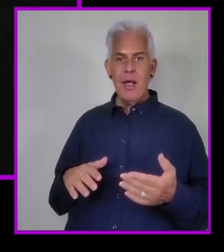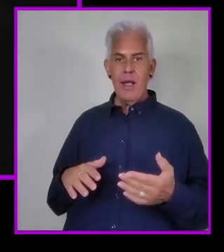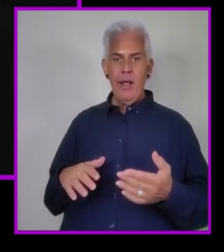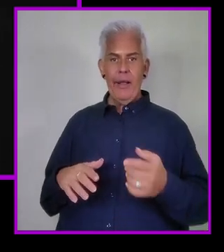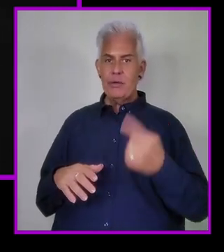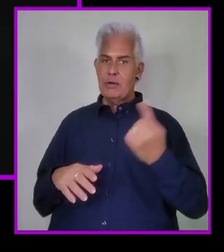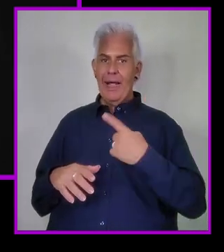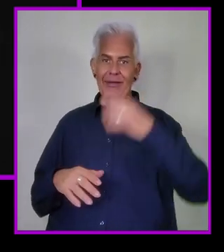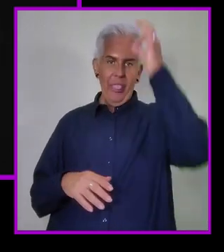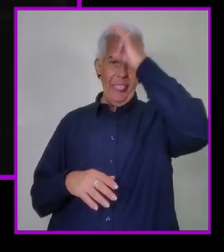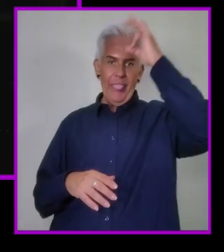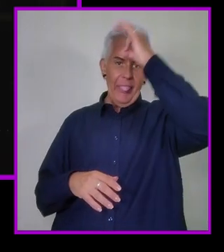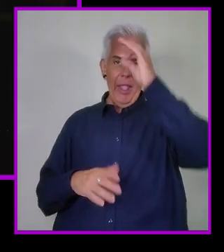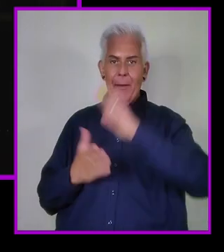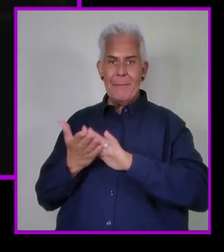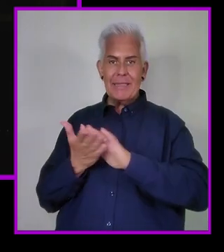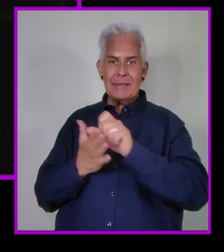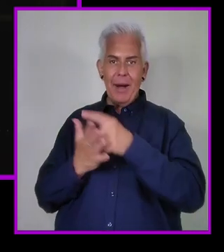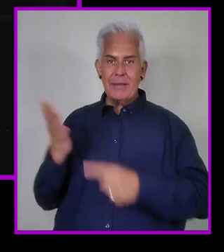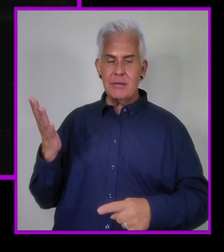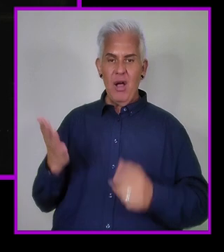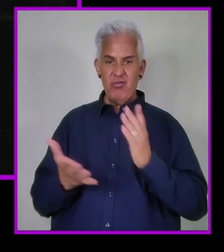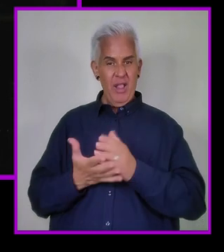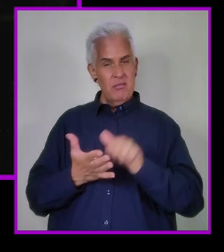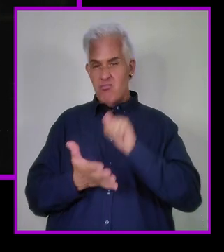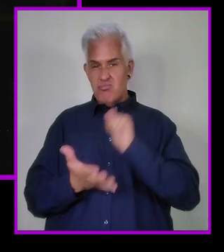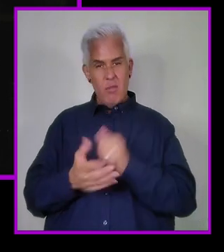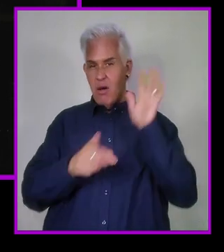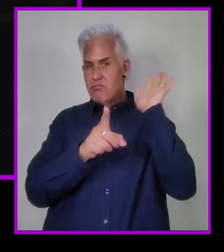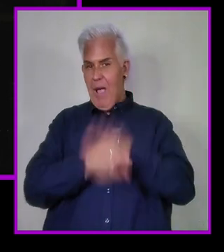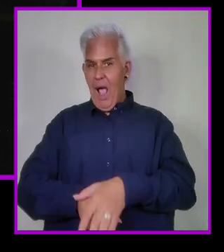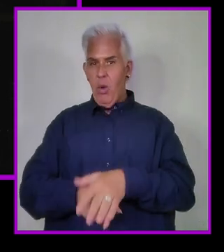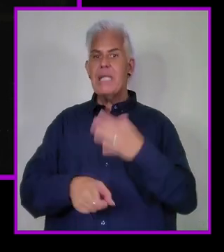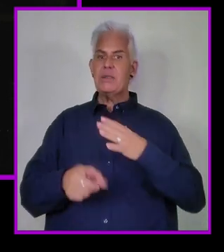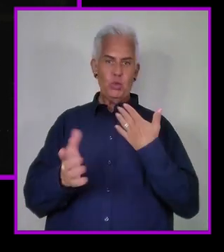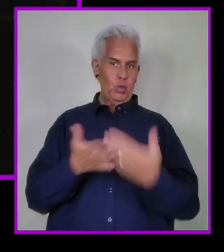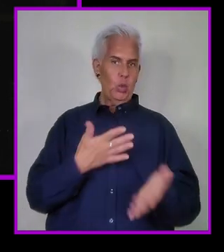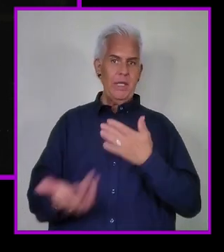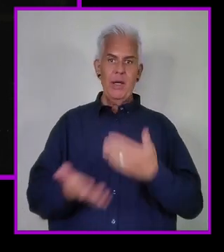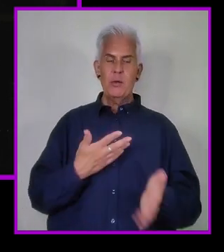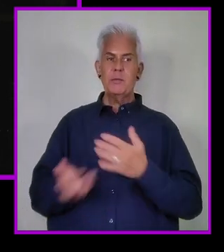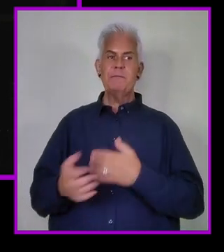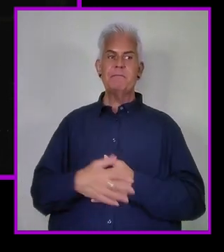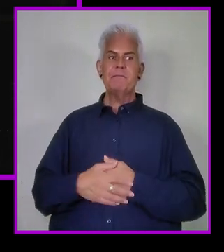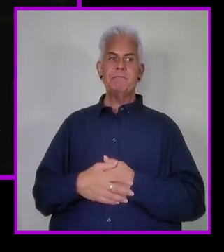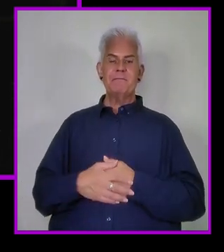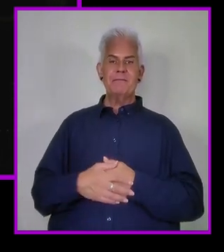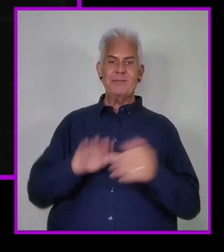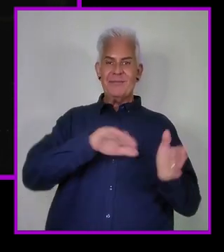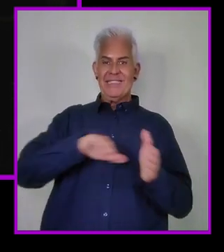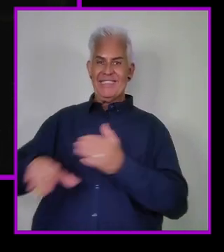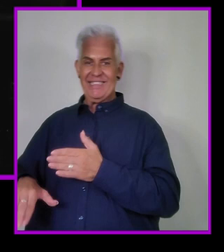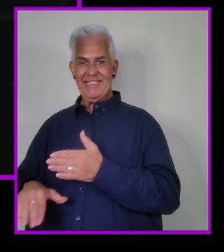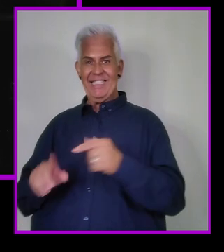of knowledge or outright being discriminatory, like that needs to be addressed, absolutely. Let's shift it into a